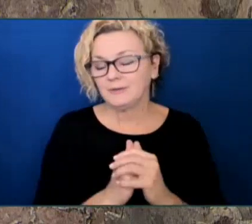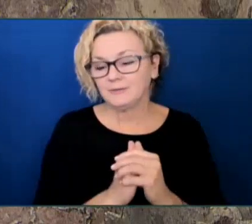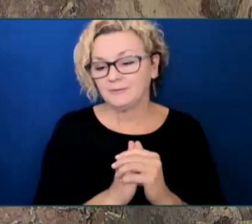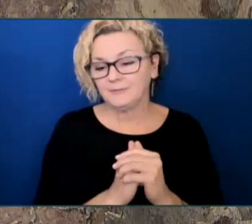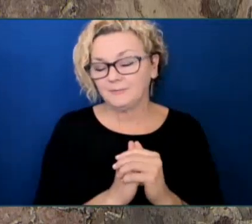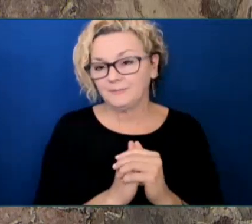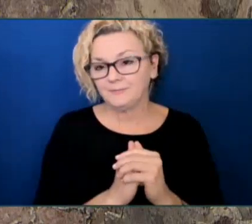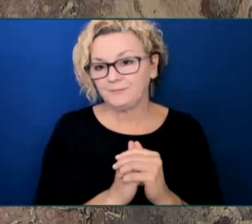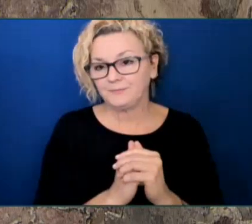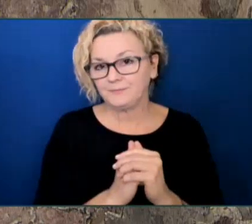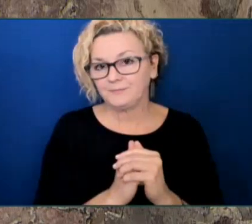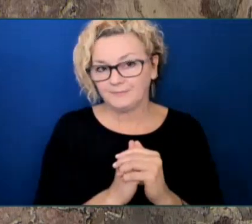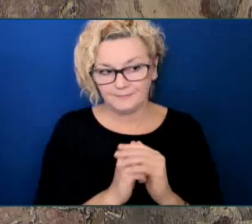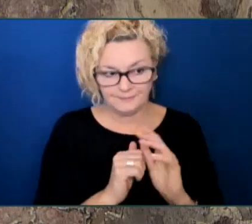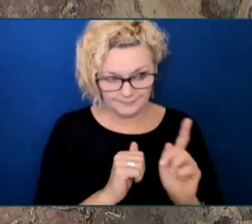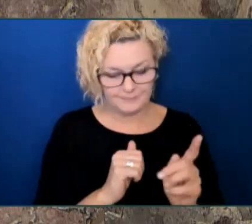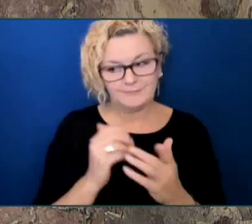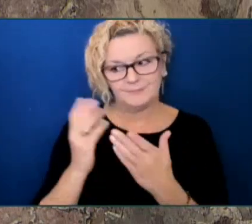Minister will continue.